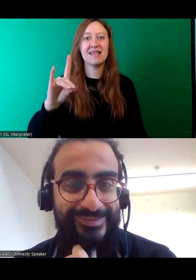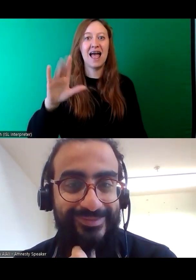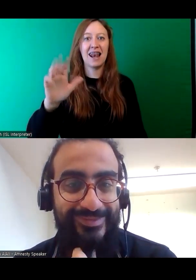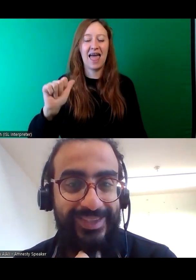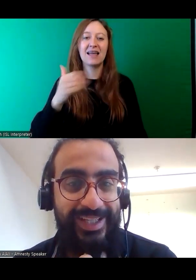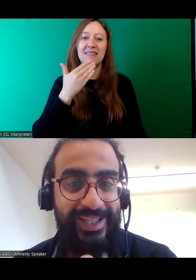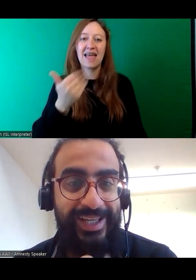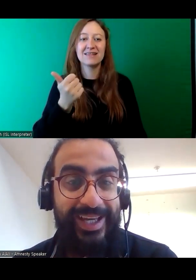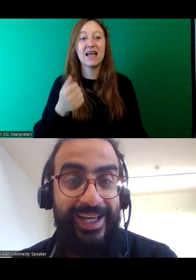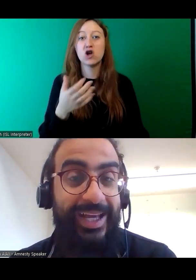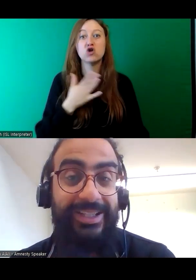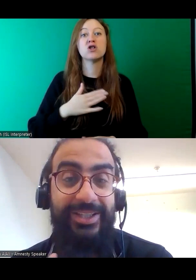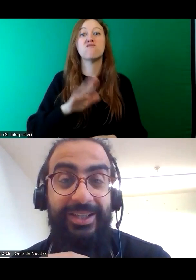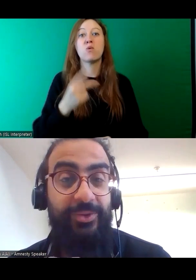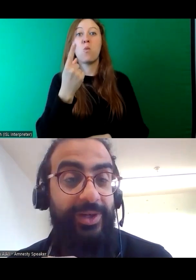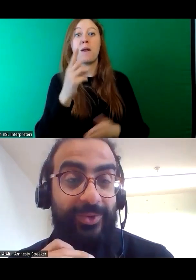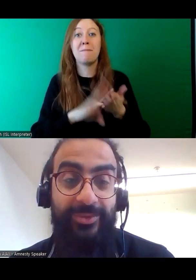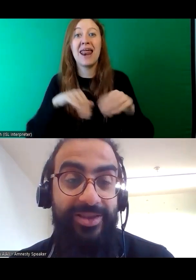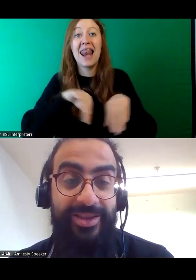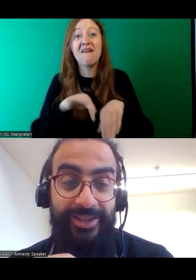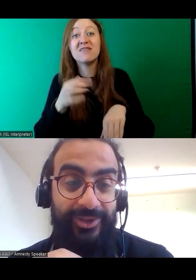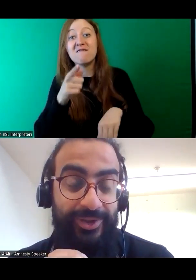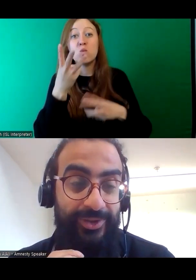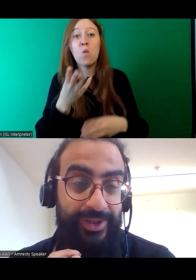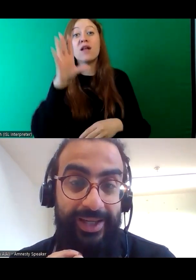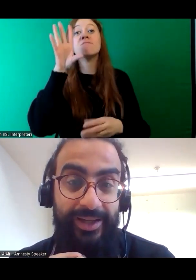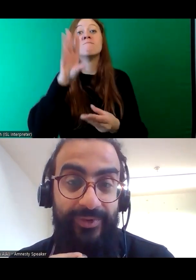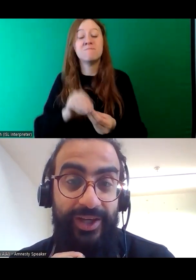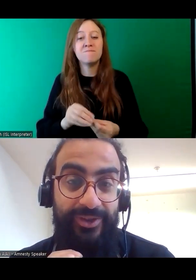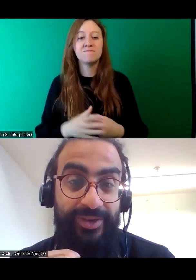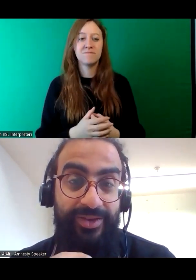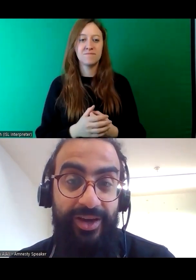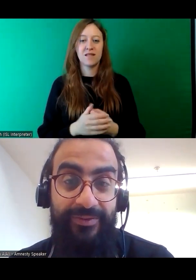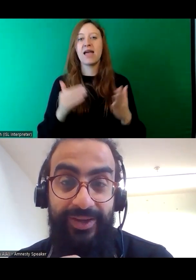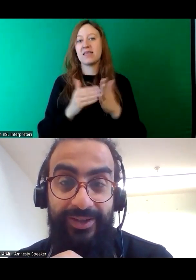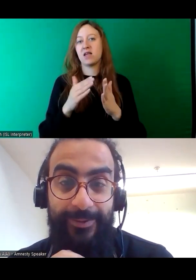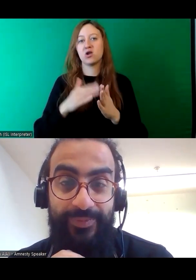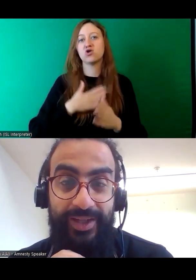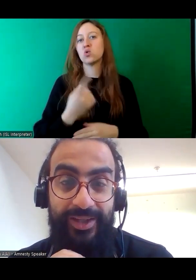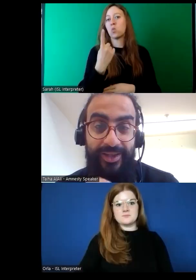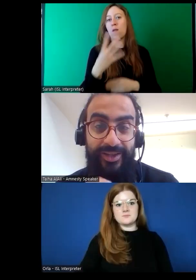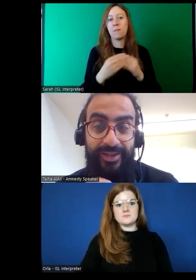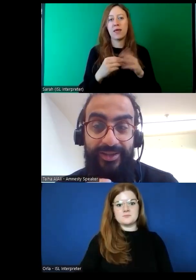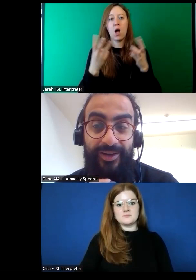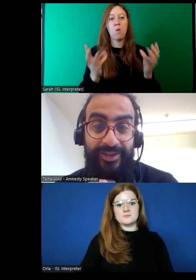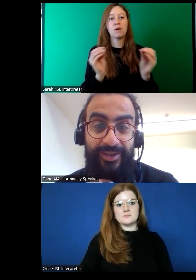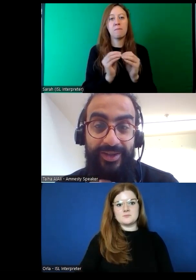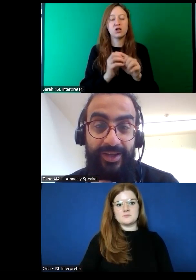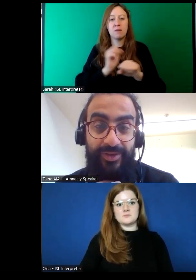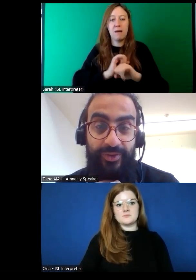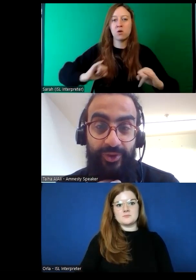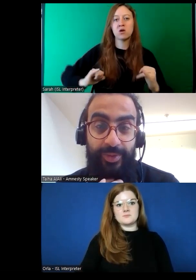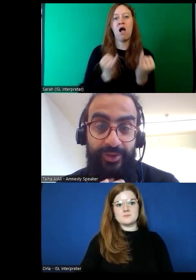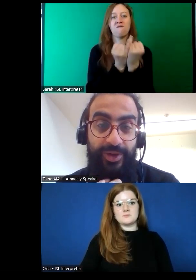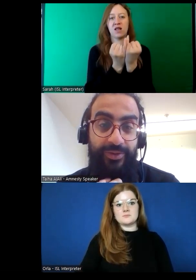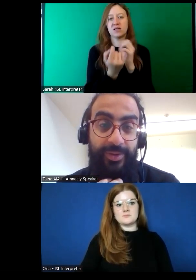to finish up with anything else. But yeah, thank you. just one thing to again emphasize on that the conflict started on the